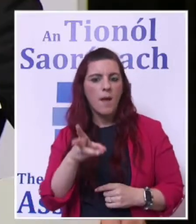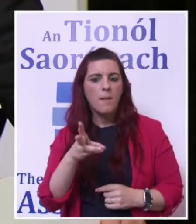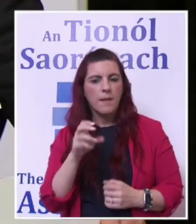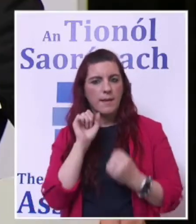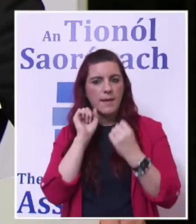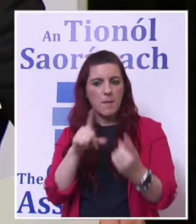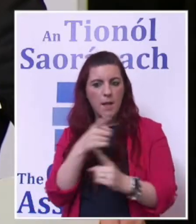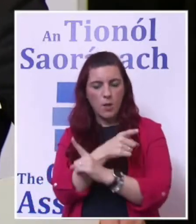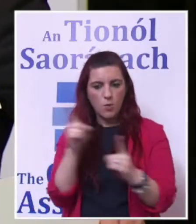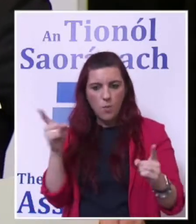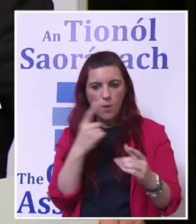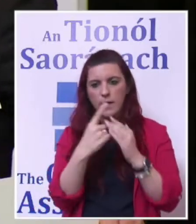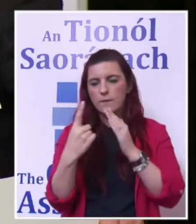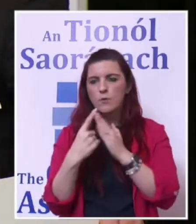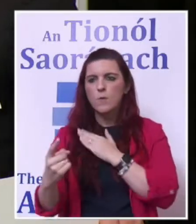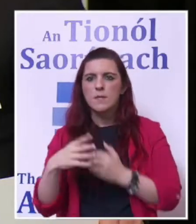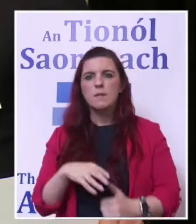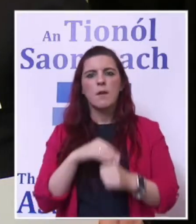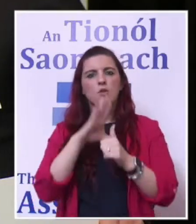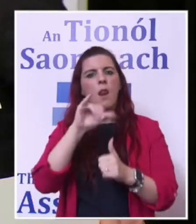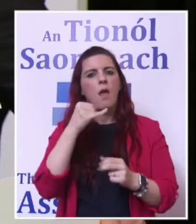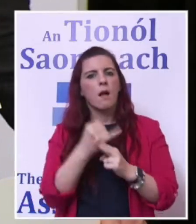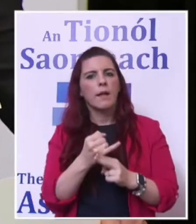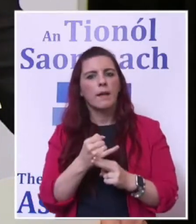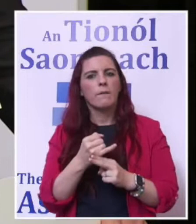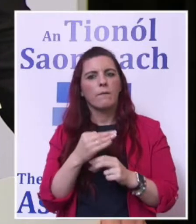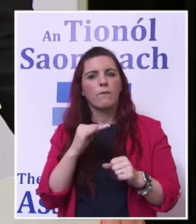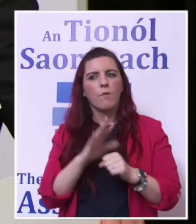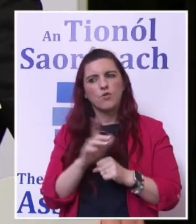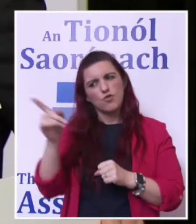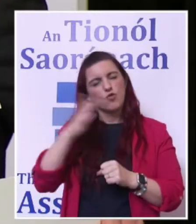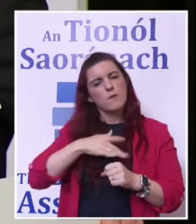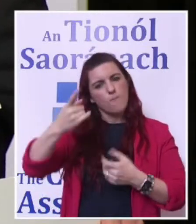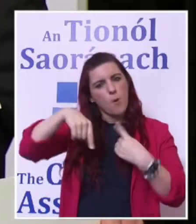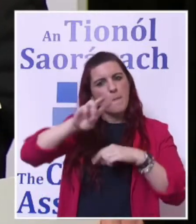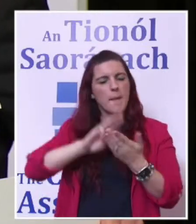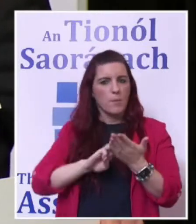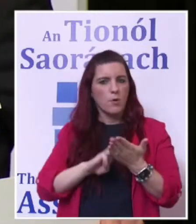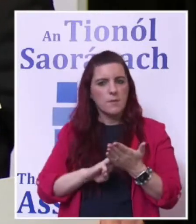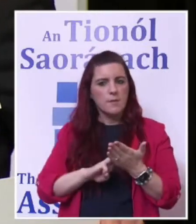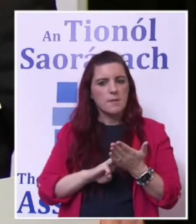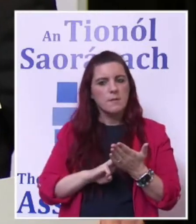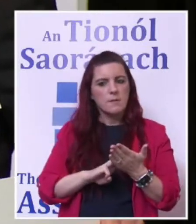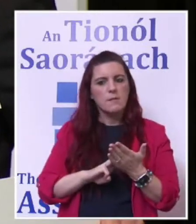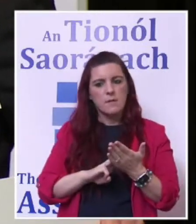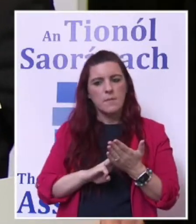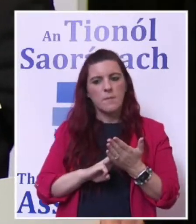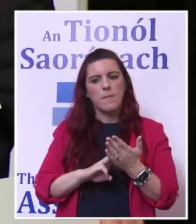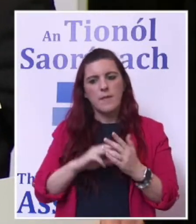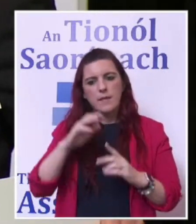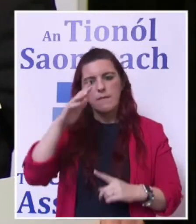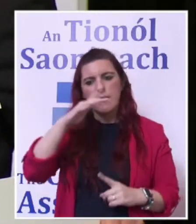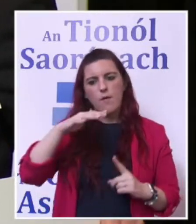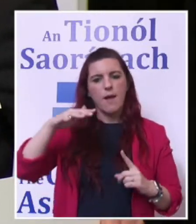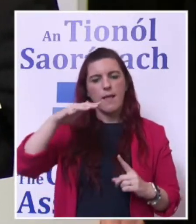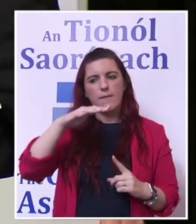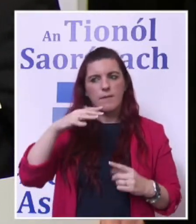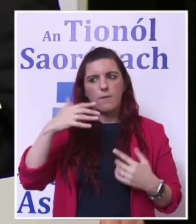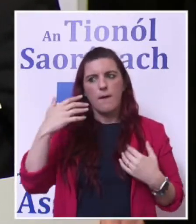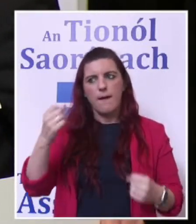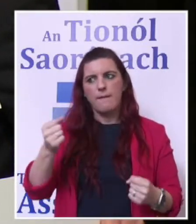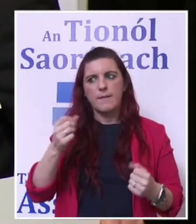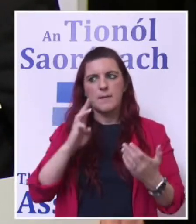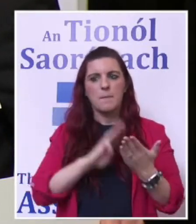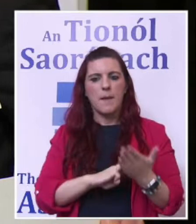you individually your login code and your details. But anyway, that's at a very high level. You have the members